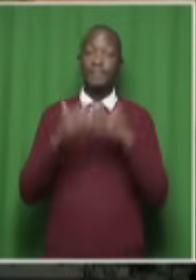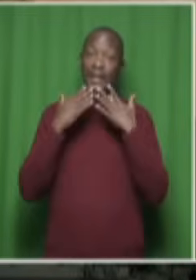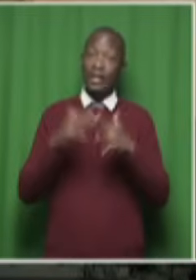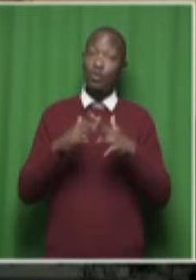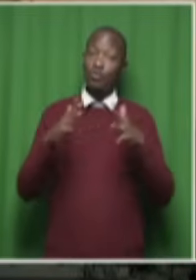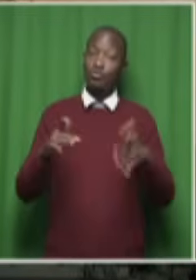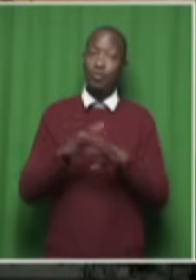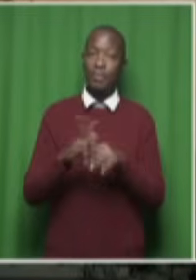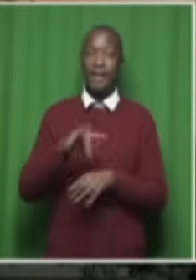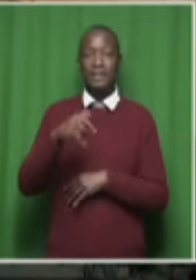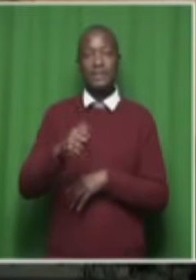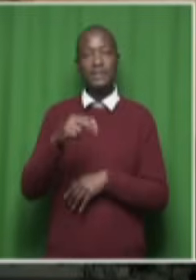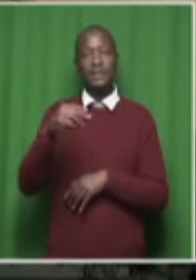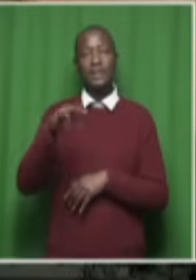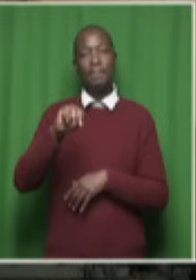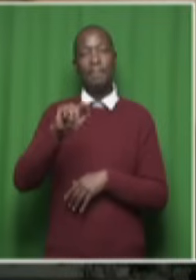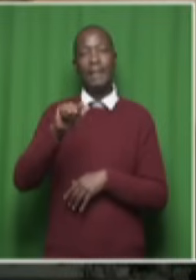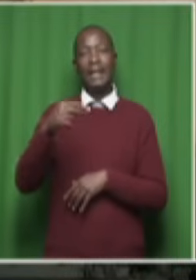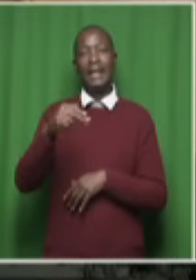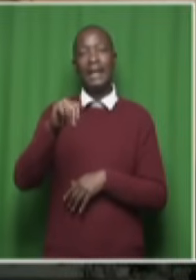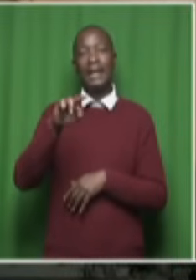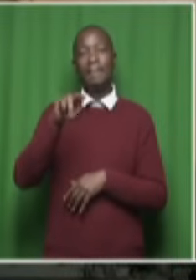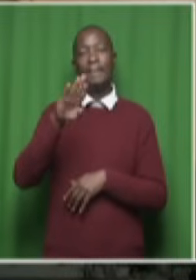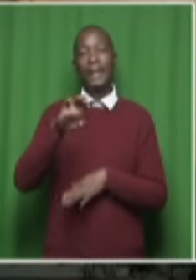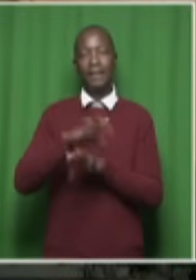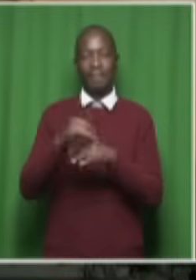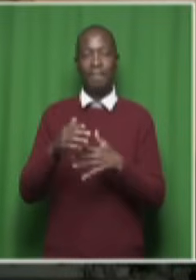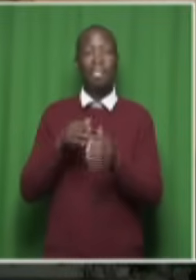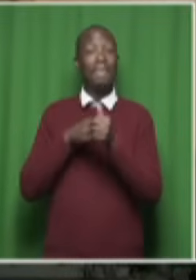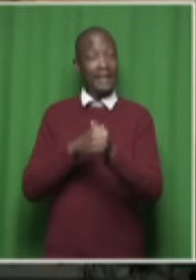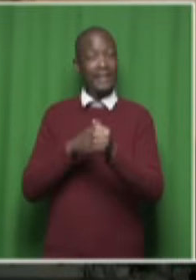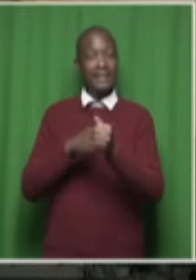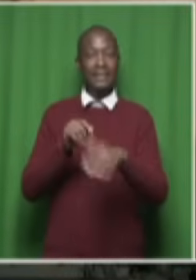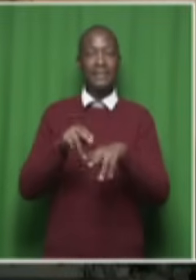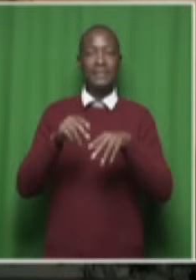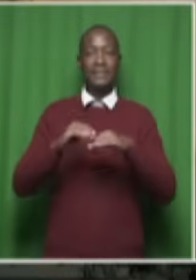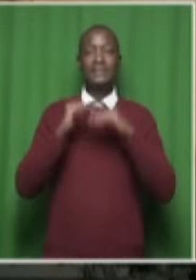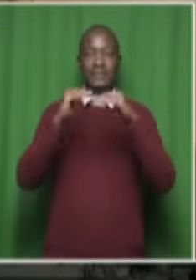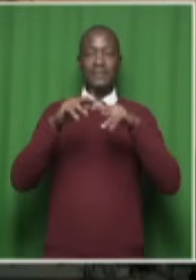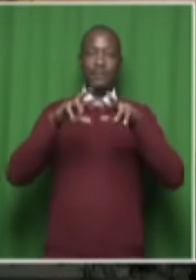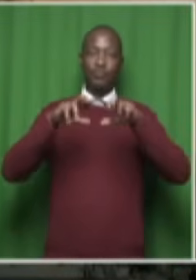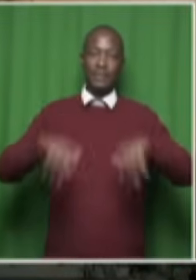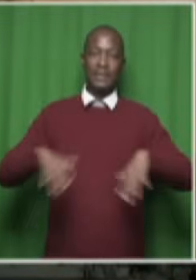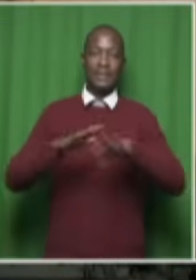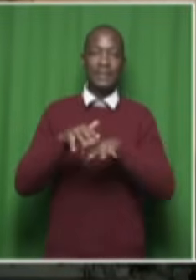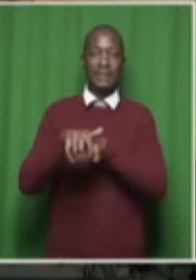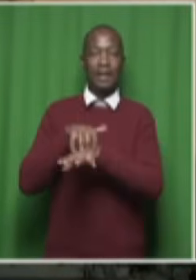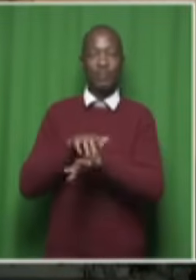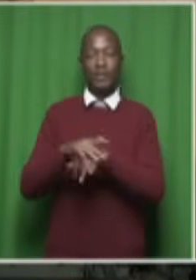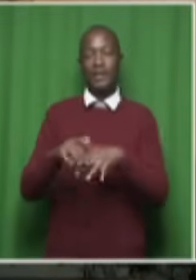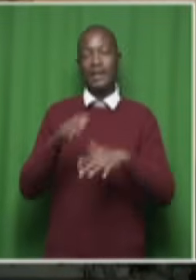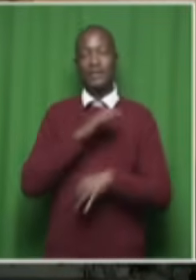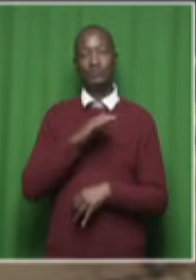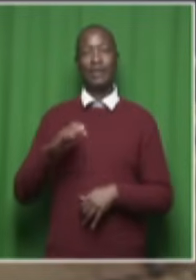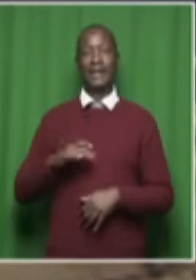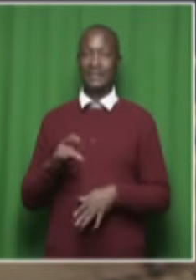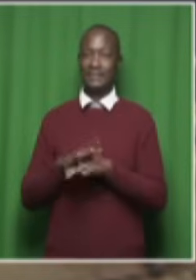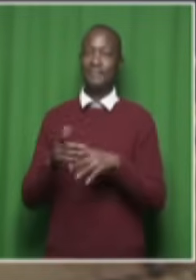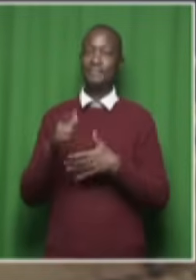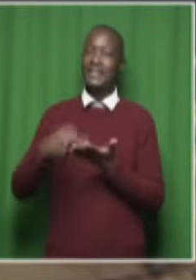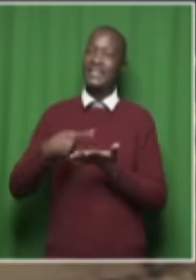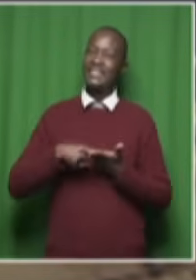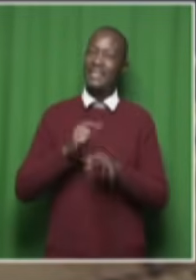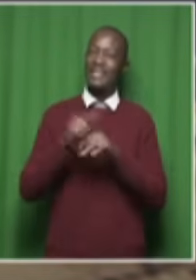you so much, Dr. Johan Malherbe. He's a lead meteorologist and senior researcher at the Agriculture Research Council, discussing